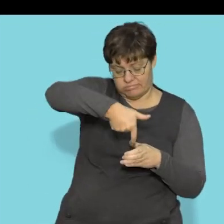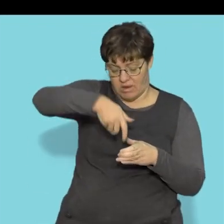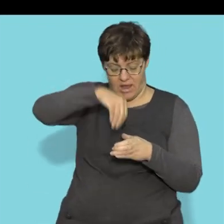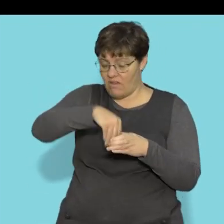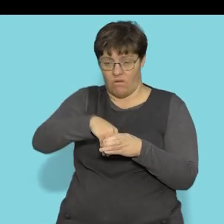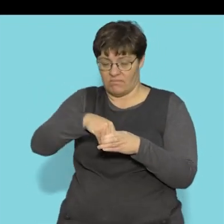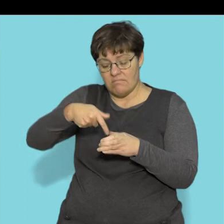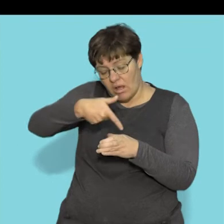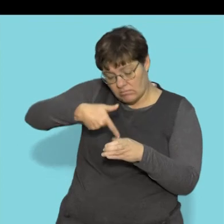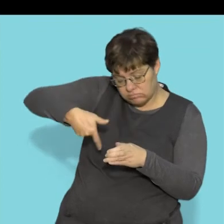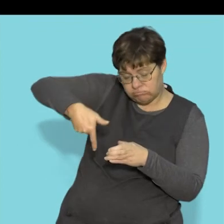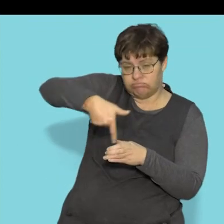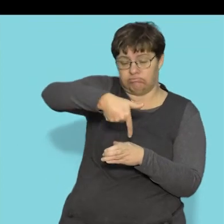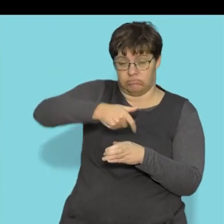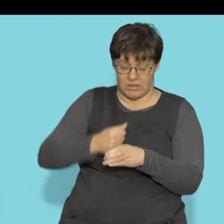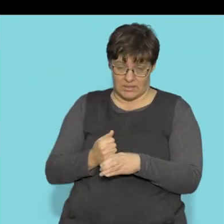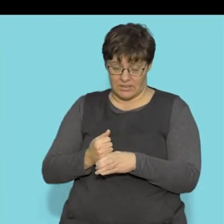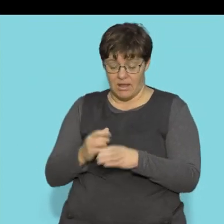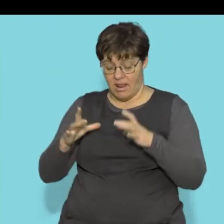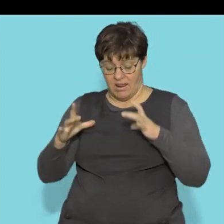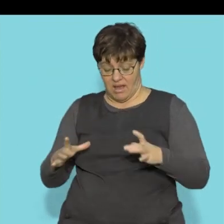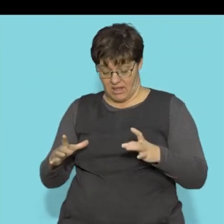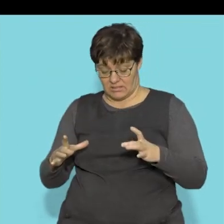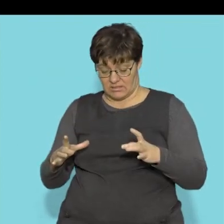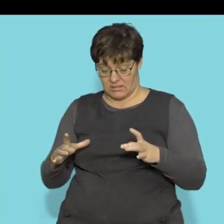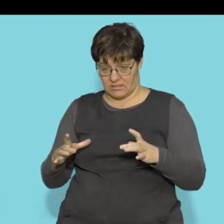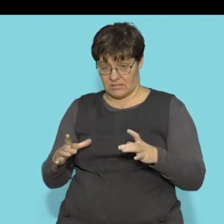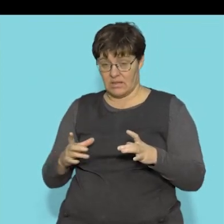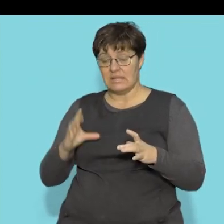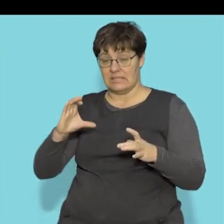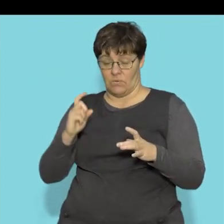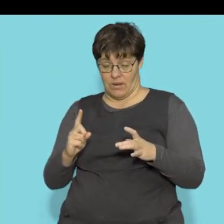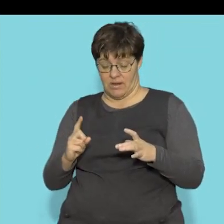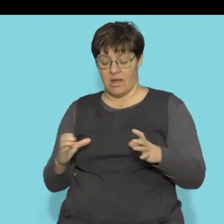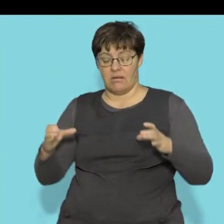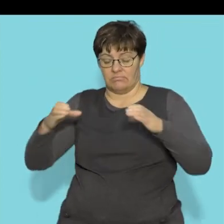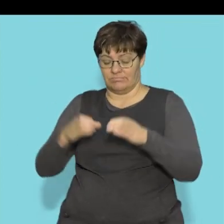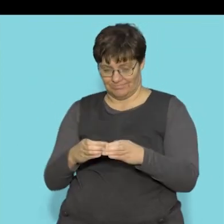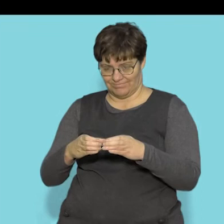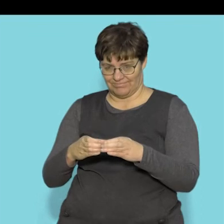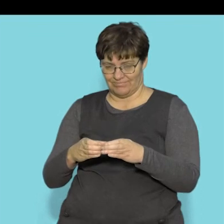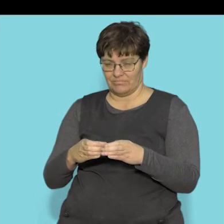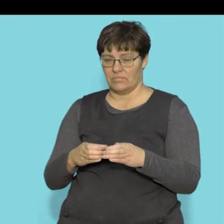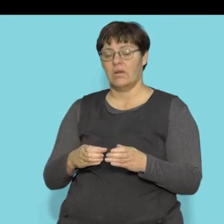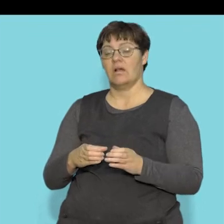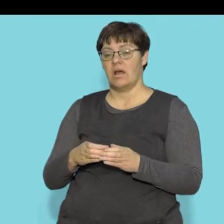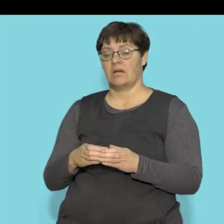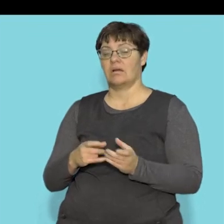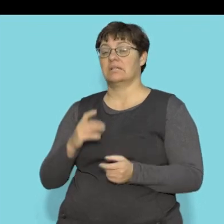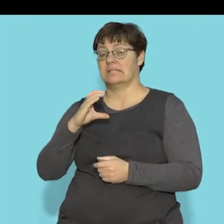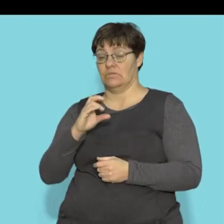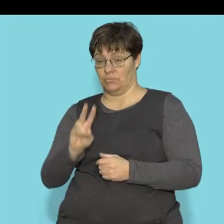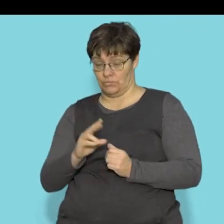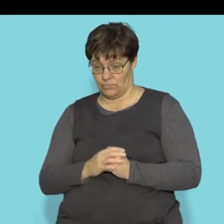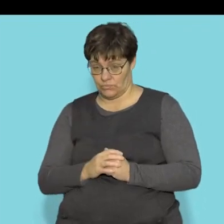chocolate in this circular mold. So we've got the larger cylinder on the outside, which is cylinder 1, and then I've got the smaller